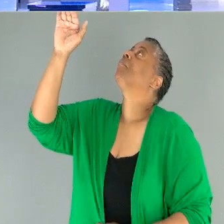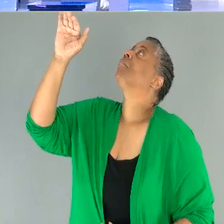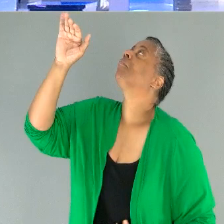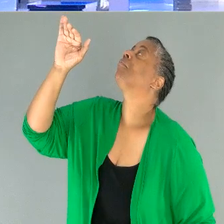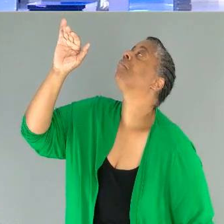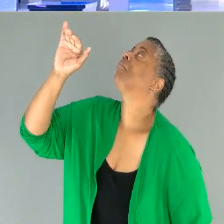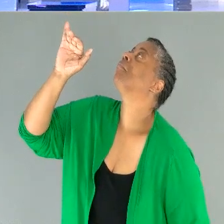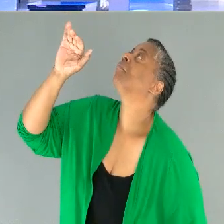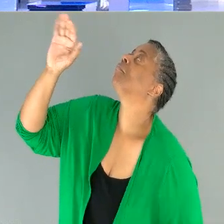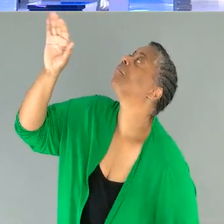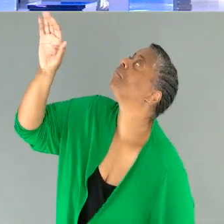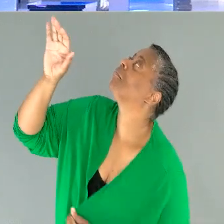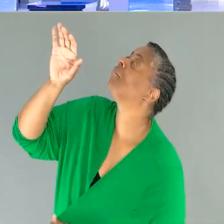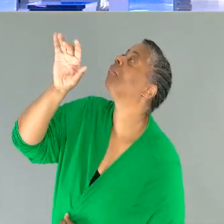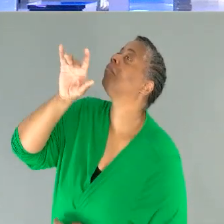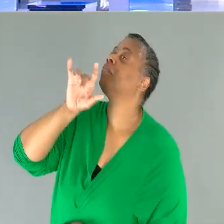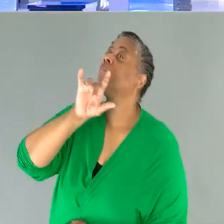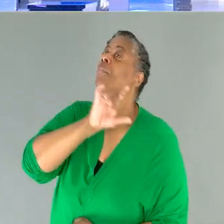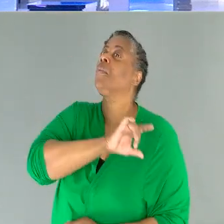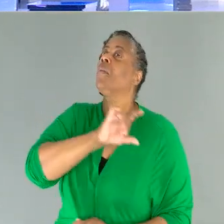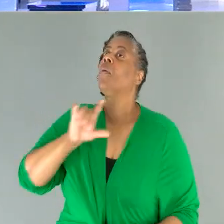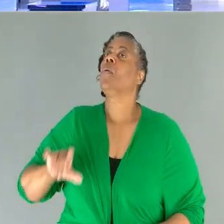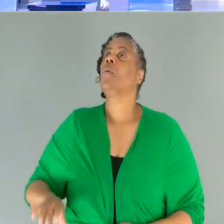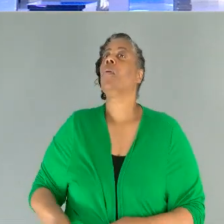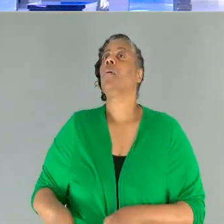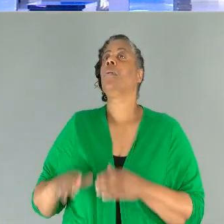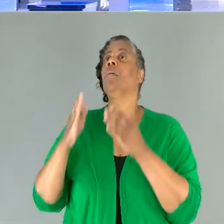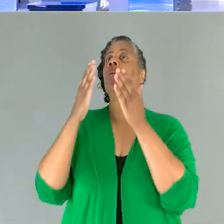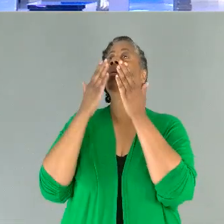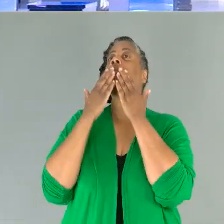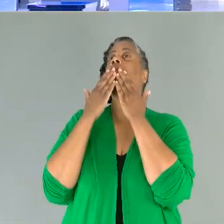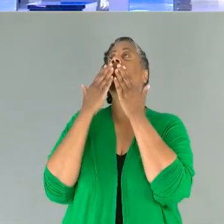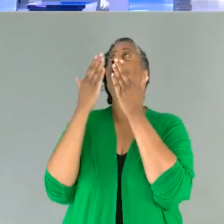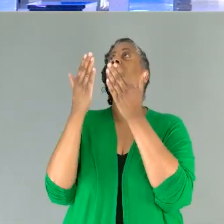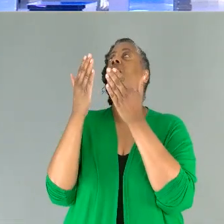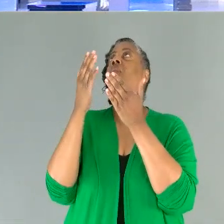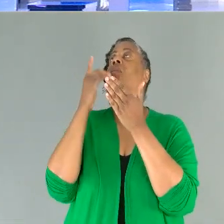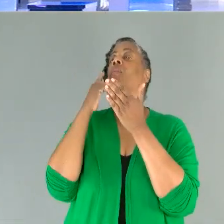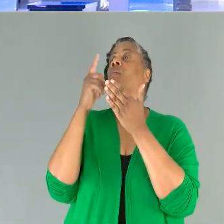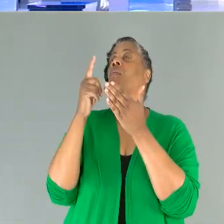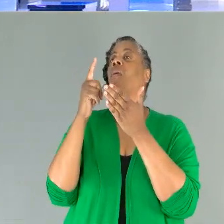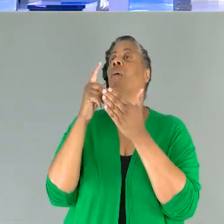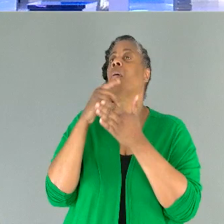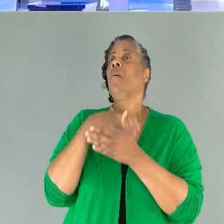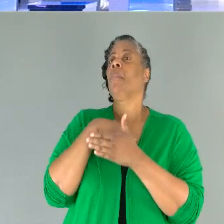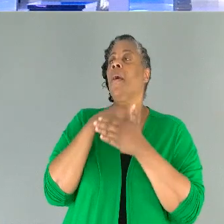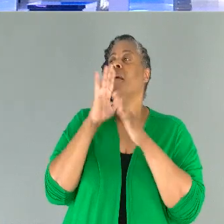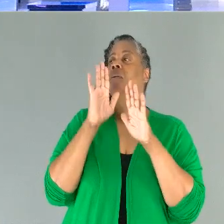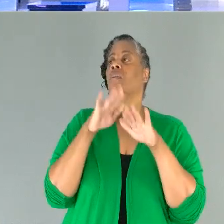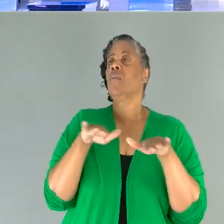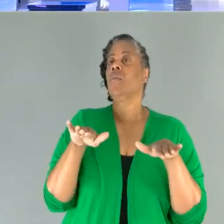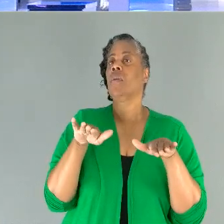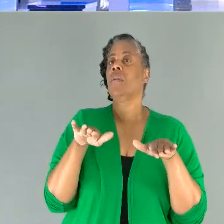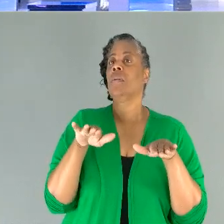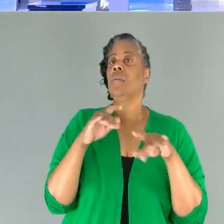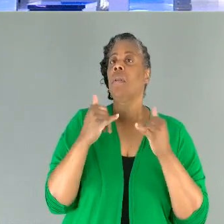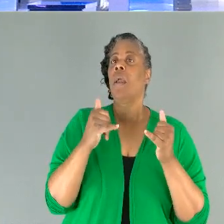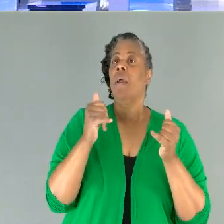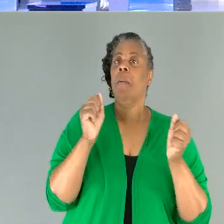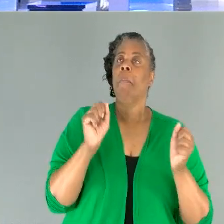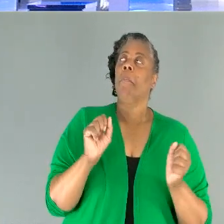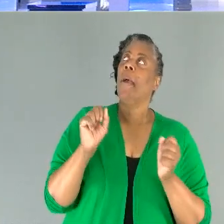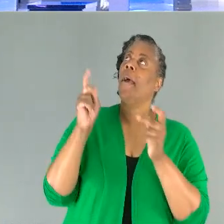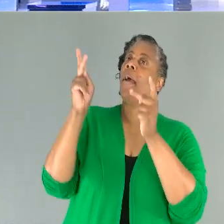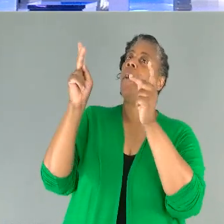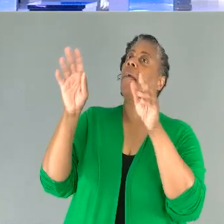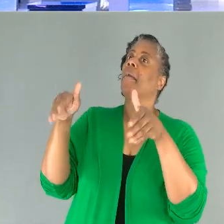thank you for this gift. But now I give him